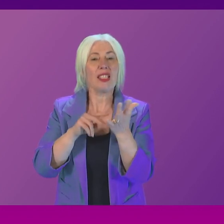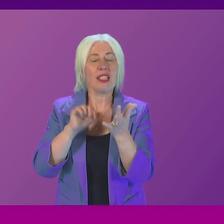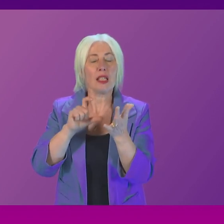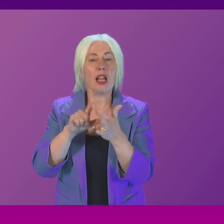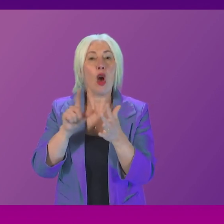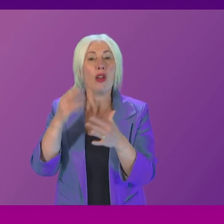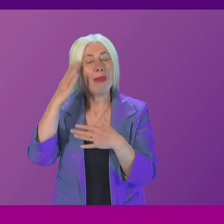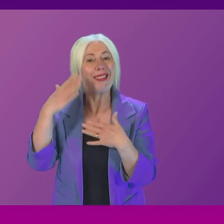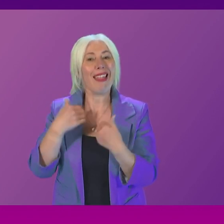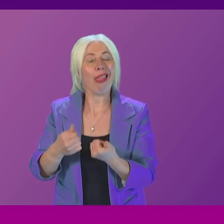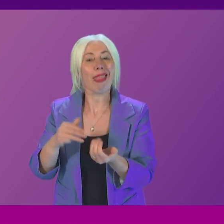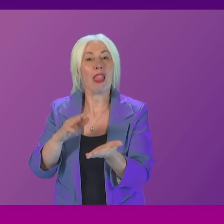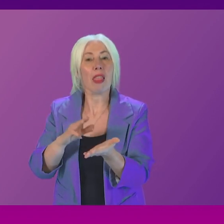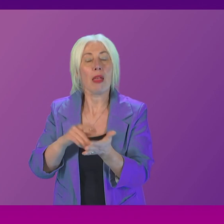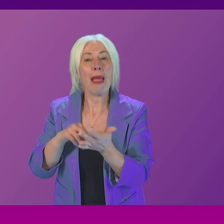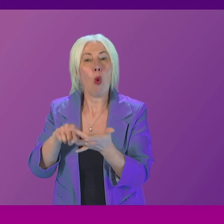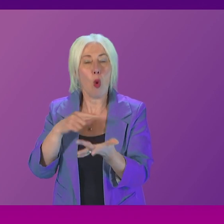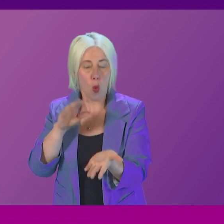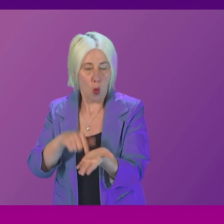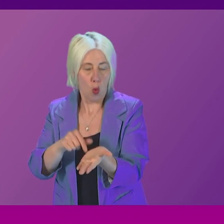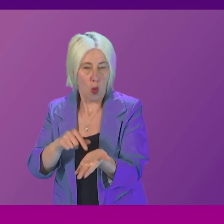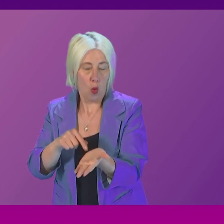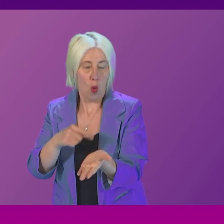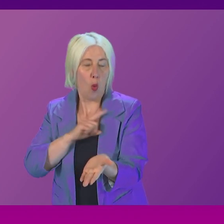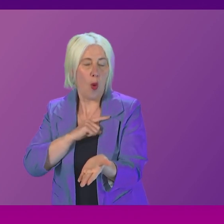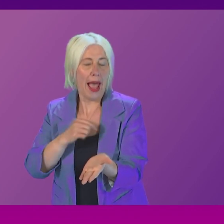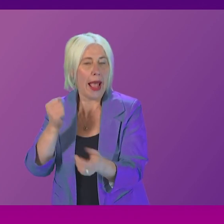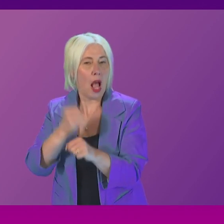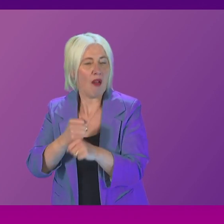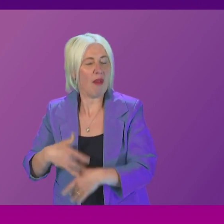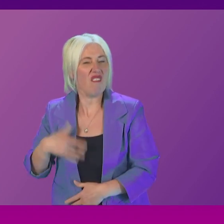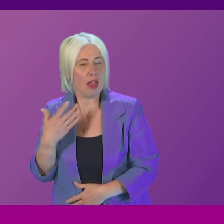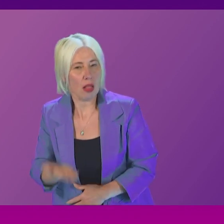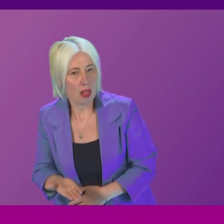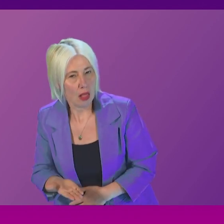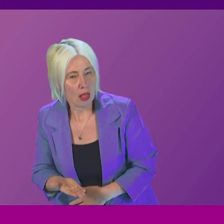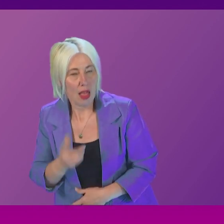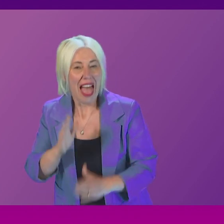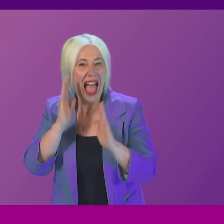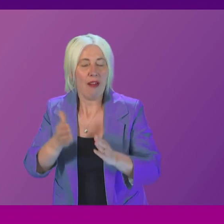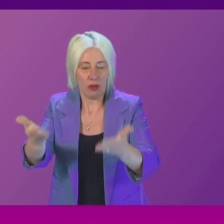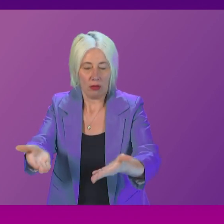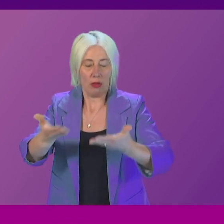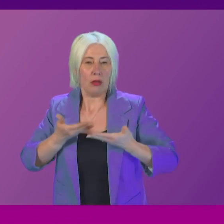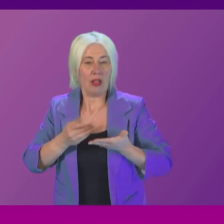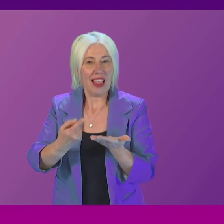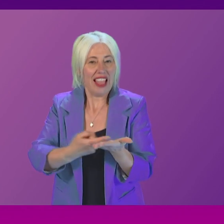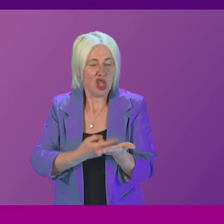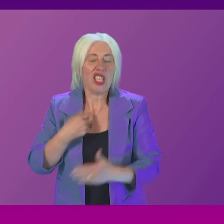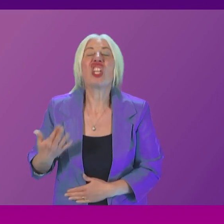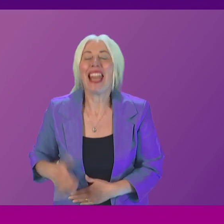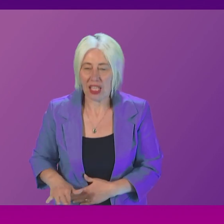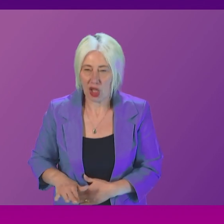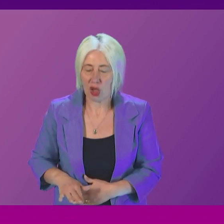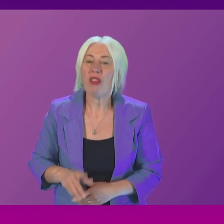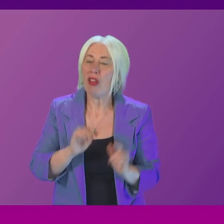Moratorium. And I suppose it's interesting why the government feel when they have to bring forward legislation that is necessary and when